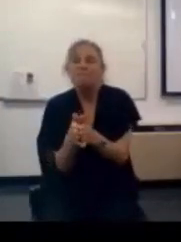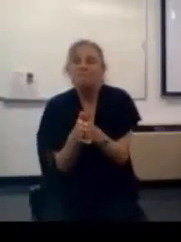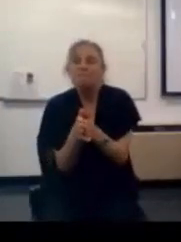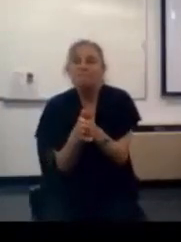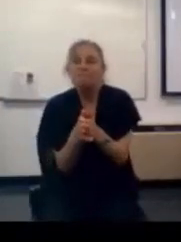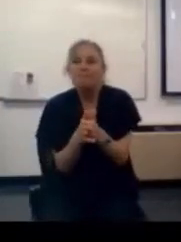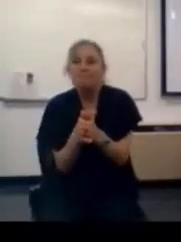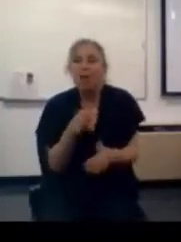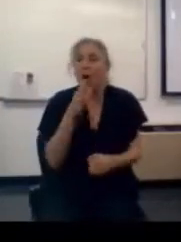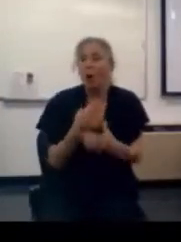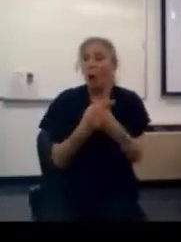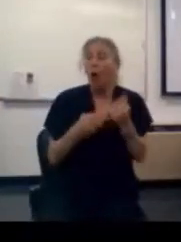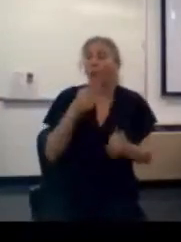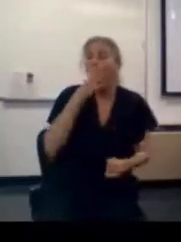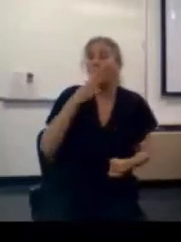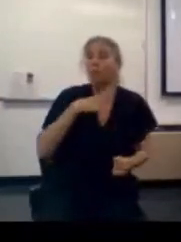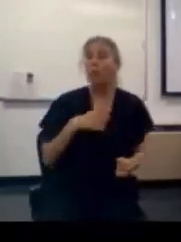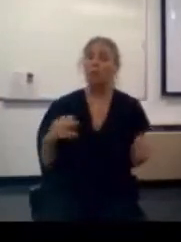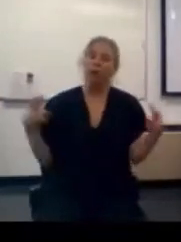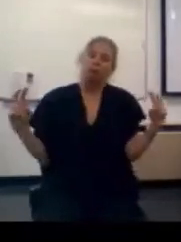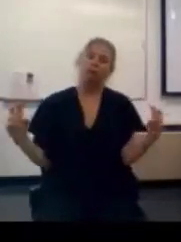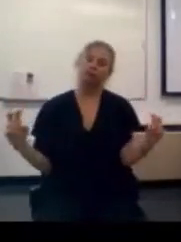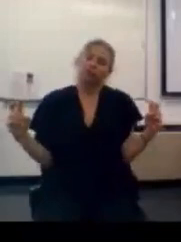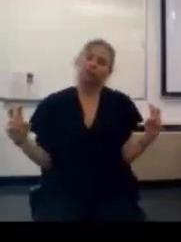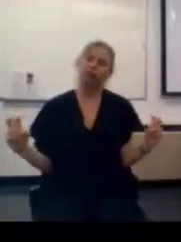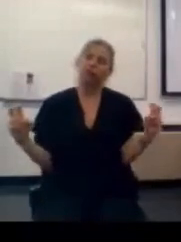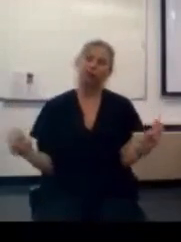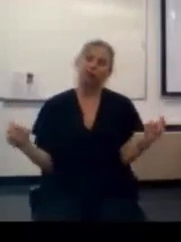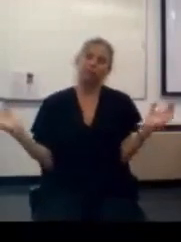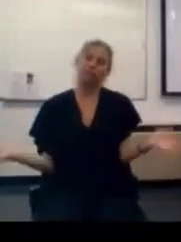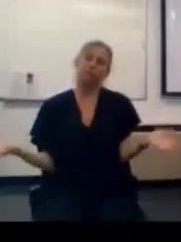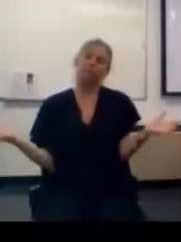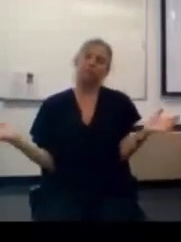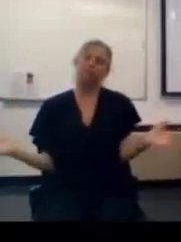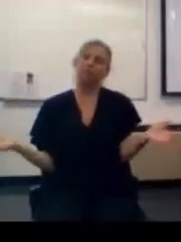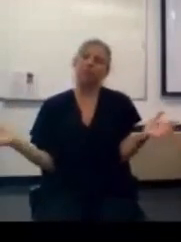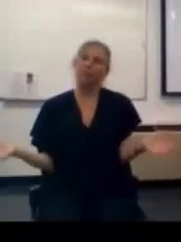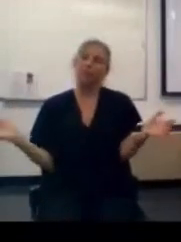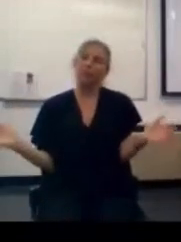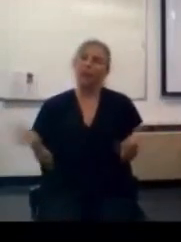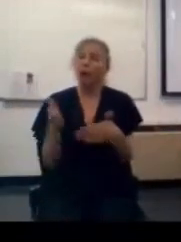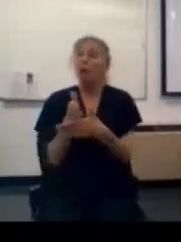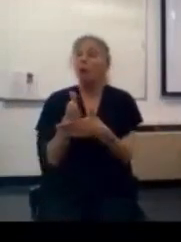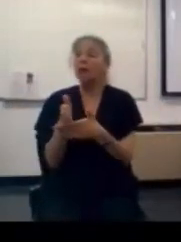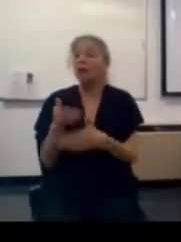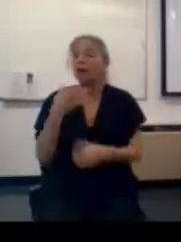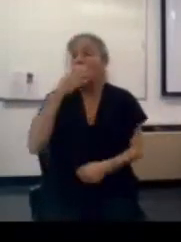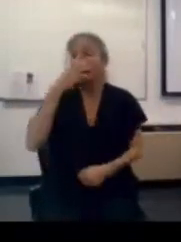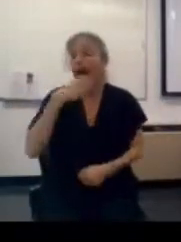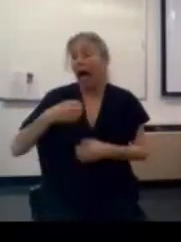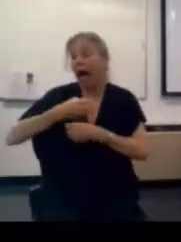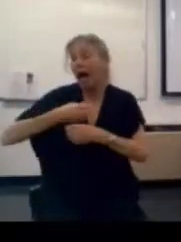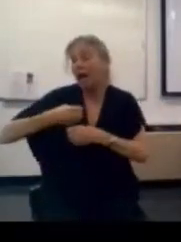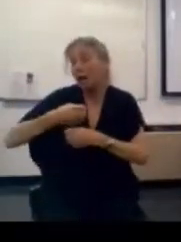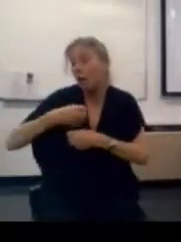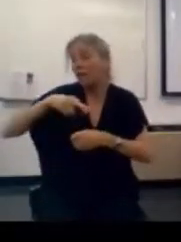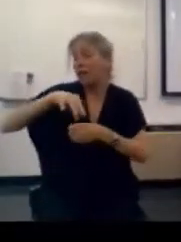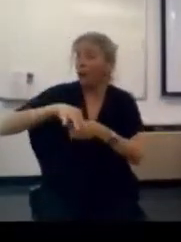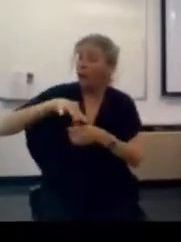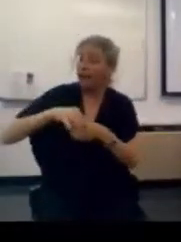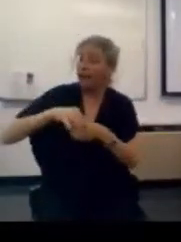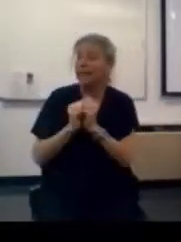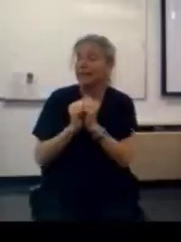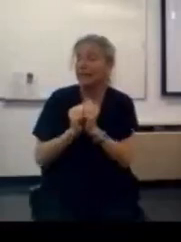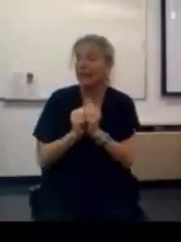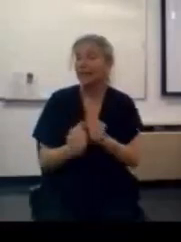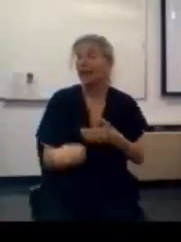crackling fire, and Clarissa and Jessica sitting in comfy seats as they chat together while sharing a hot pot